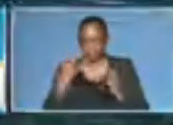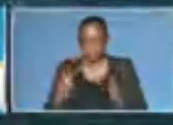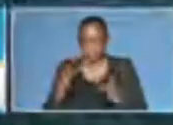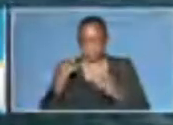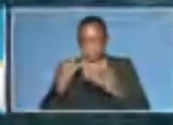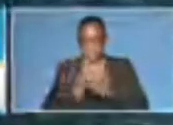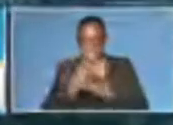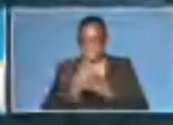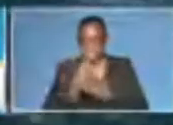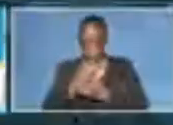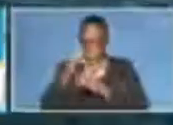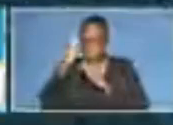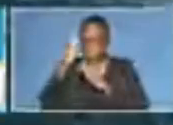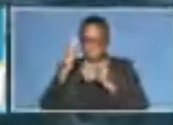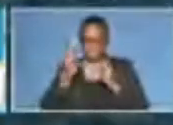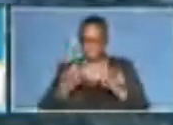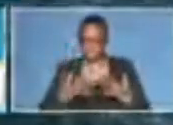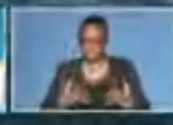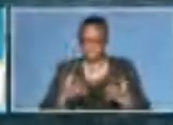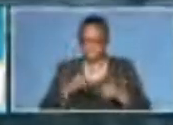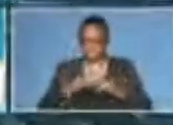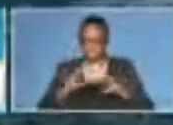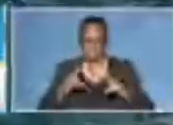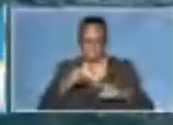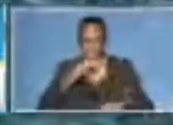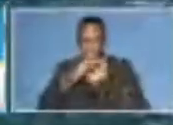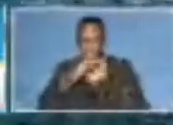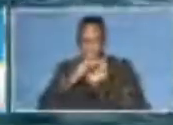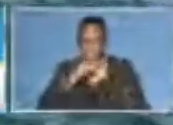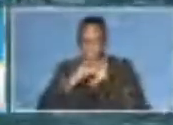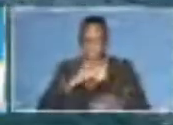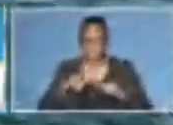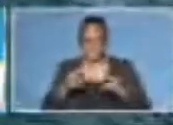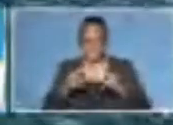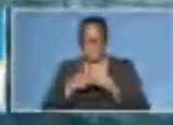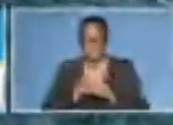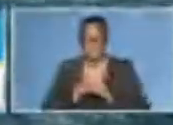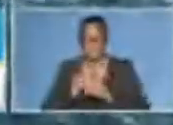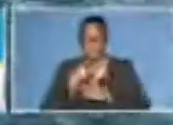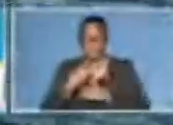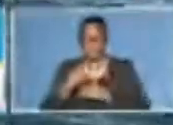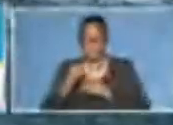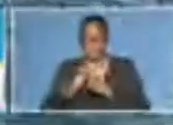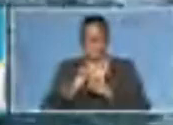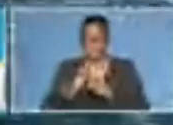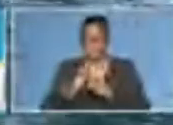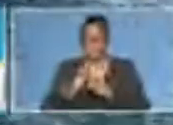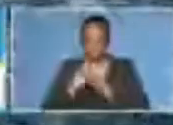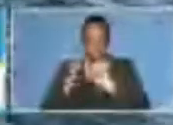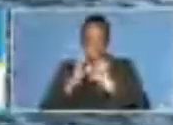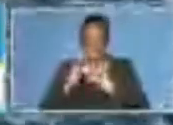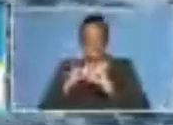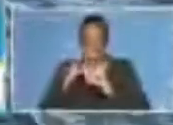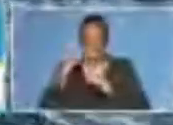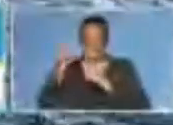at present the Bahamas is losing out in all areas of maritime. He's especially alarmed when he compares the data with what revenues